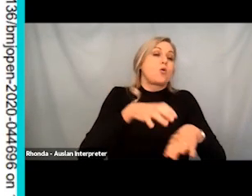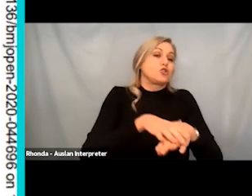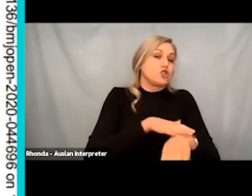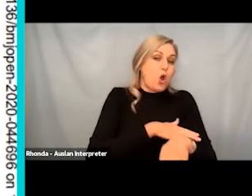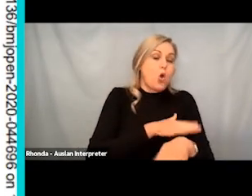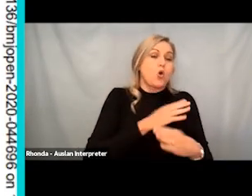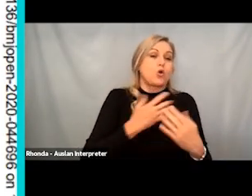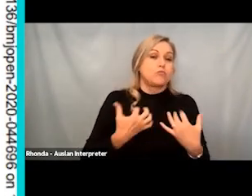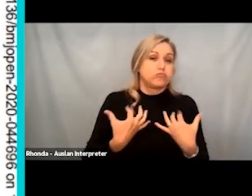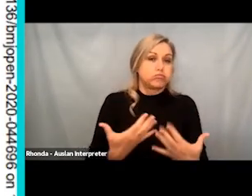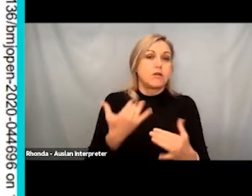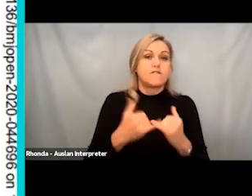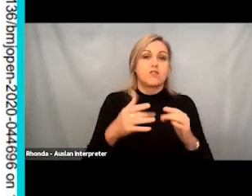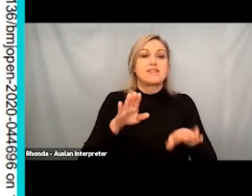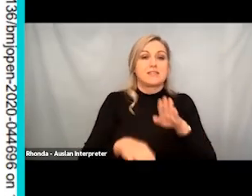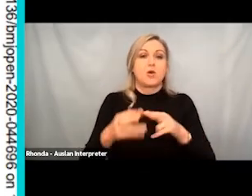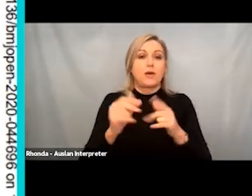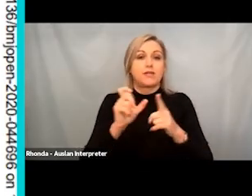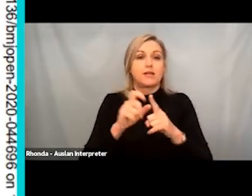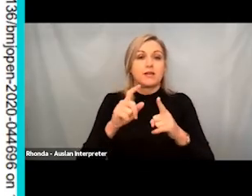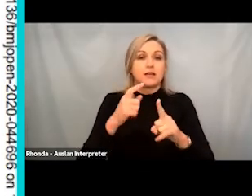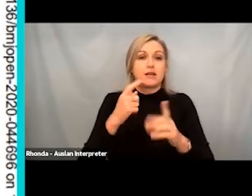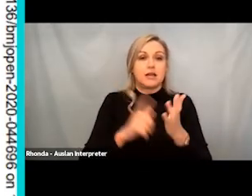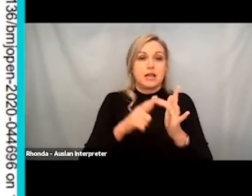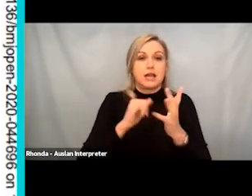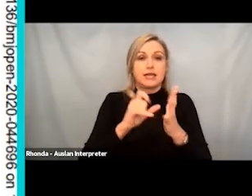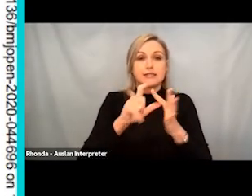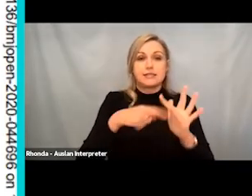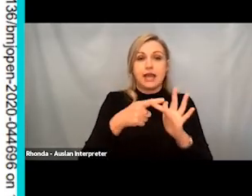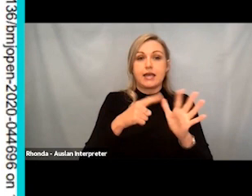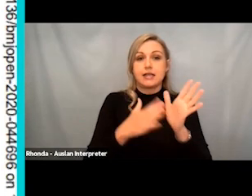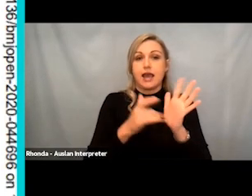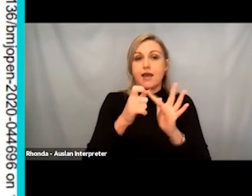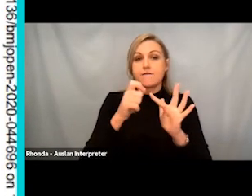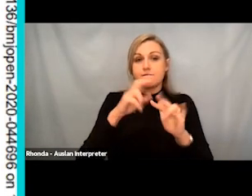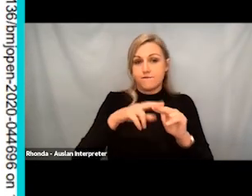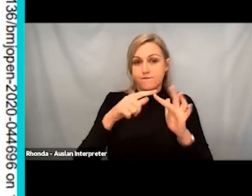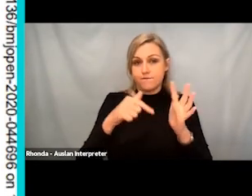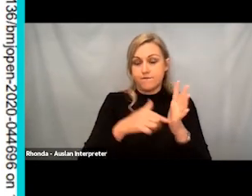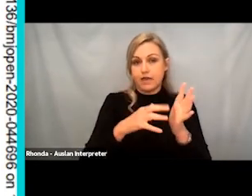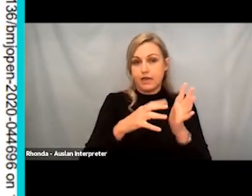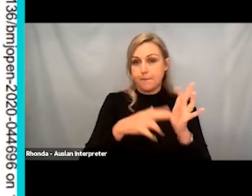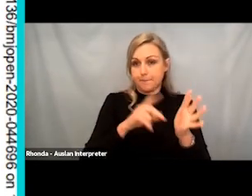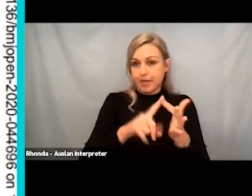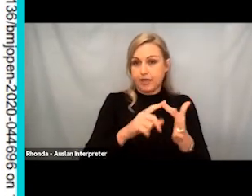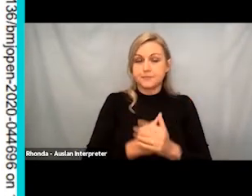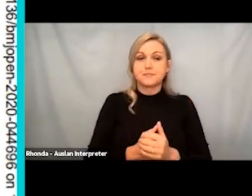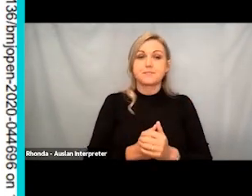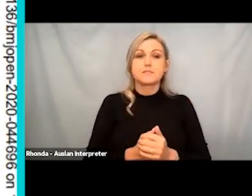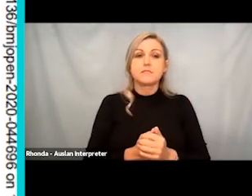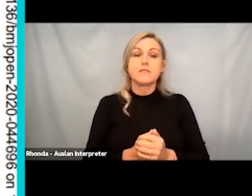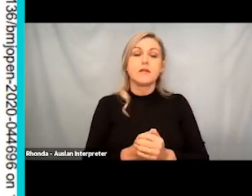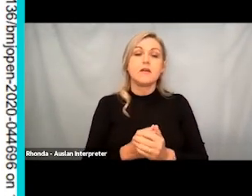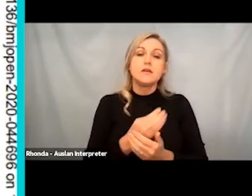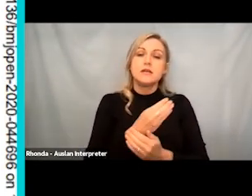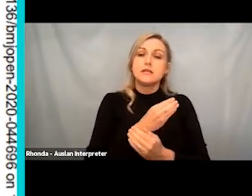similar to lisdexamphetamine. Because we didn't know that at higher doses than are used